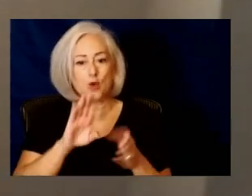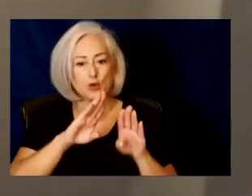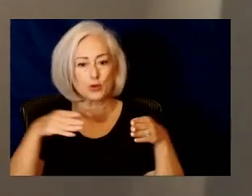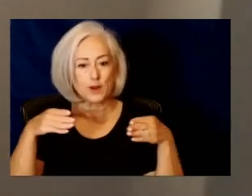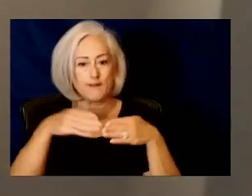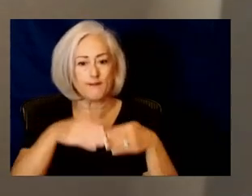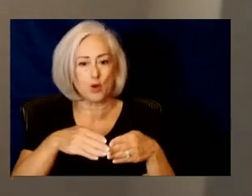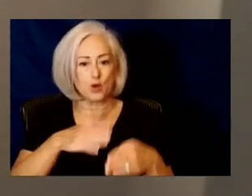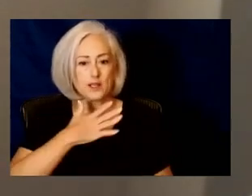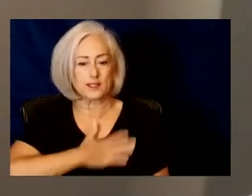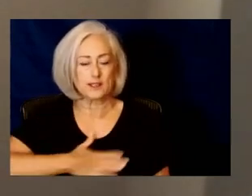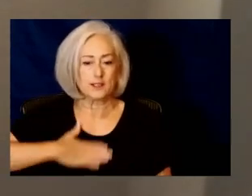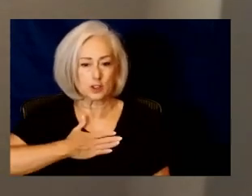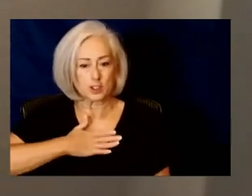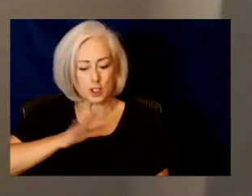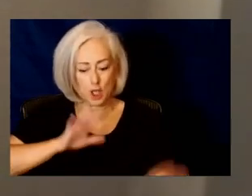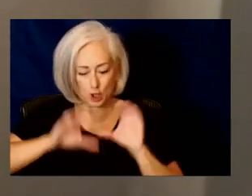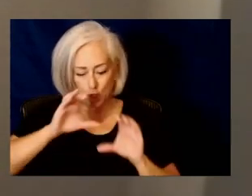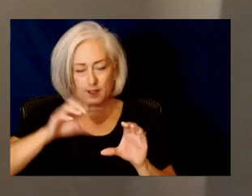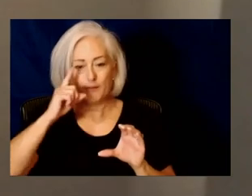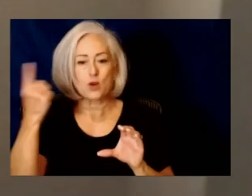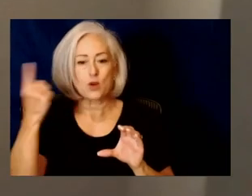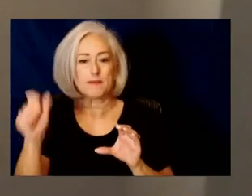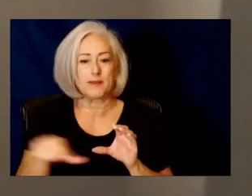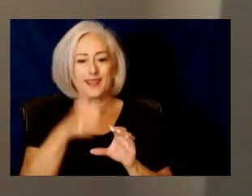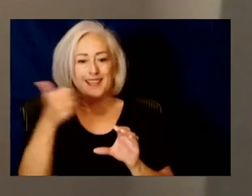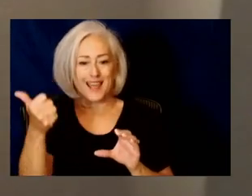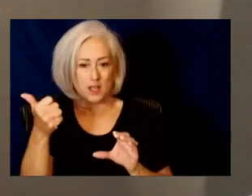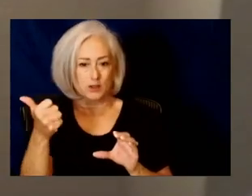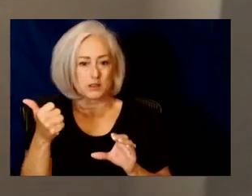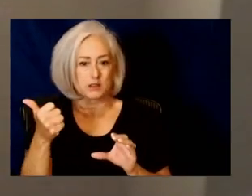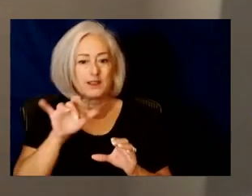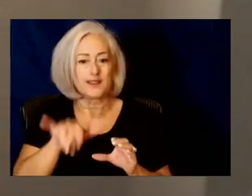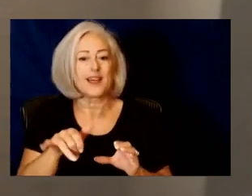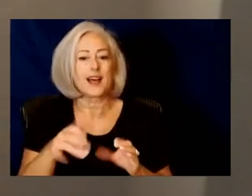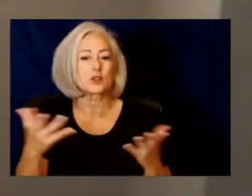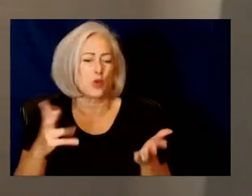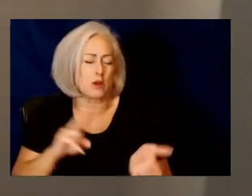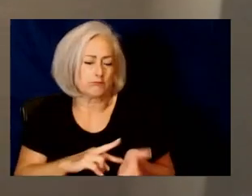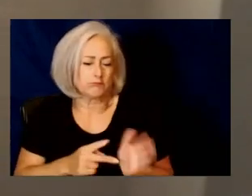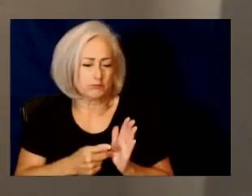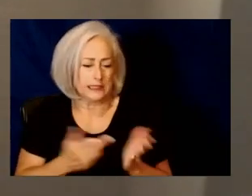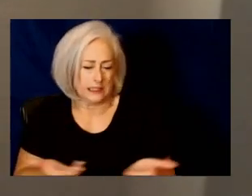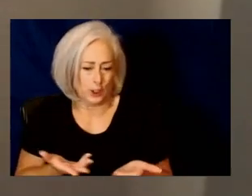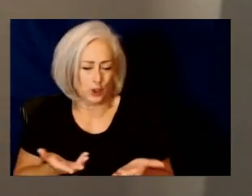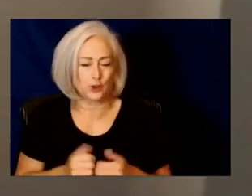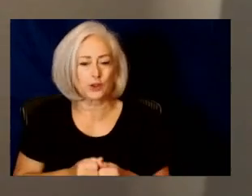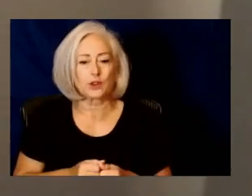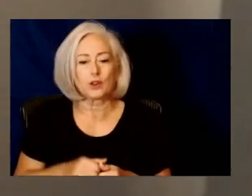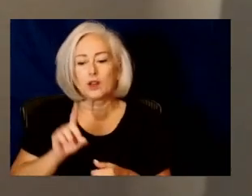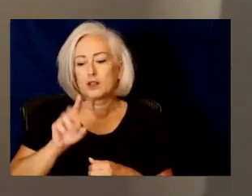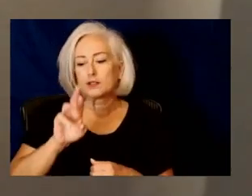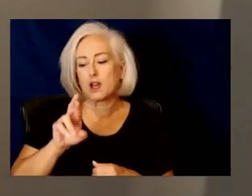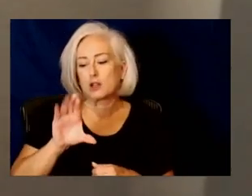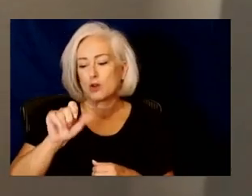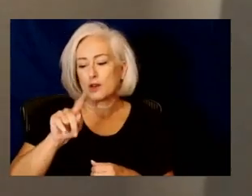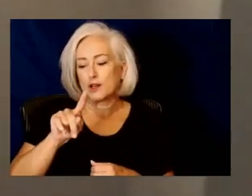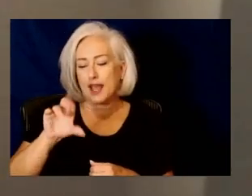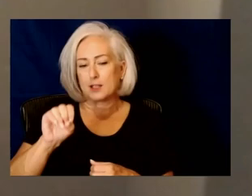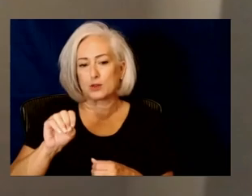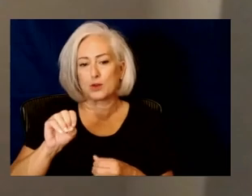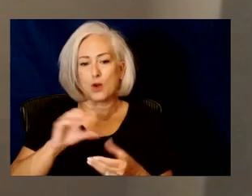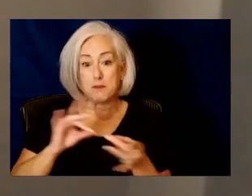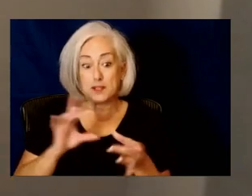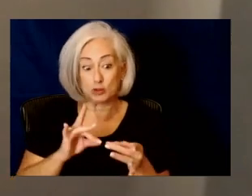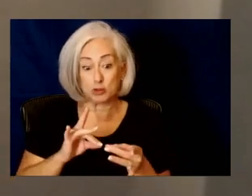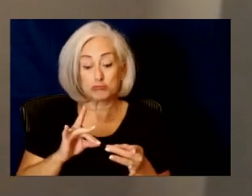looking for something else specific, which is really, I think, what we're talking about, although as Dr. Castro mentioned, it's not